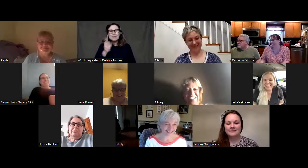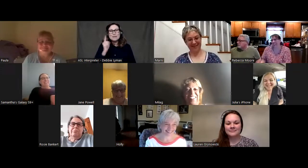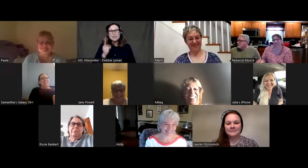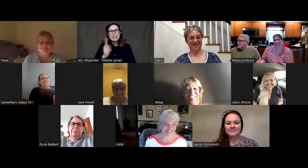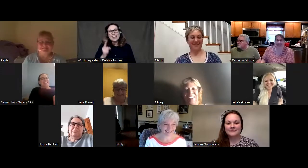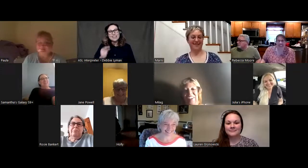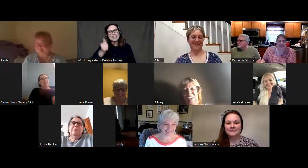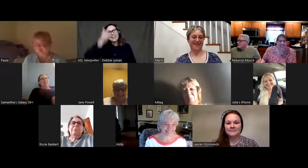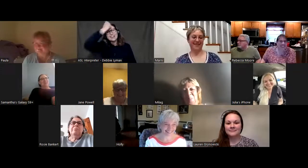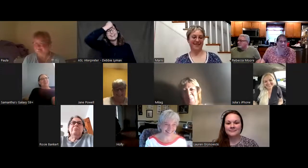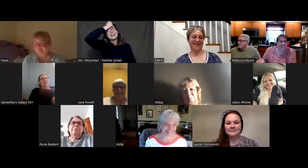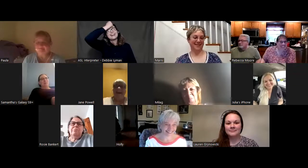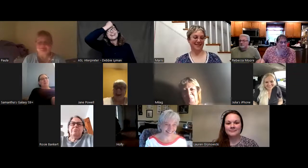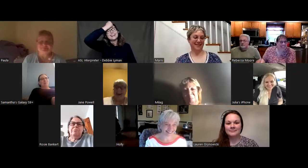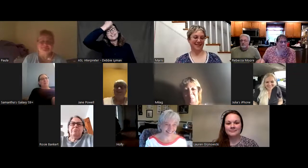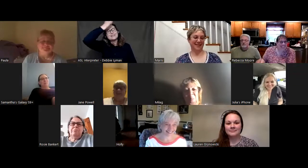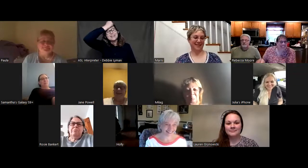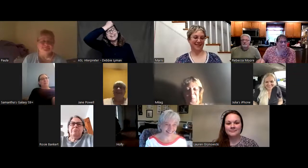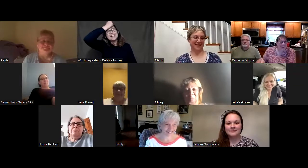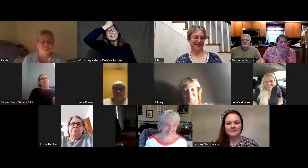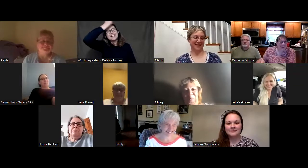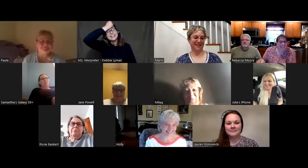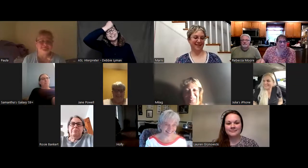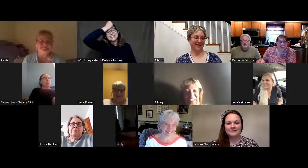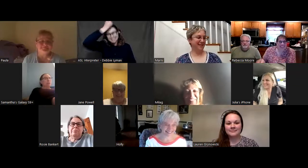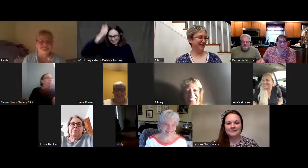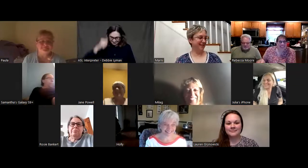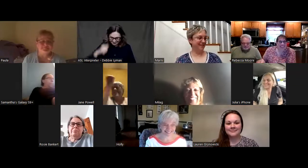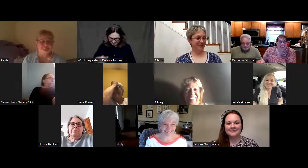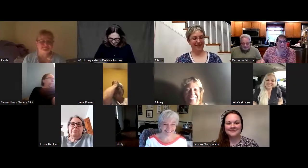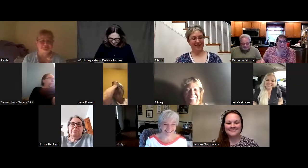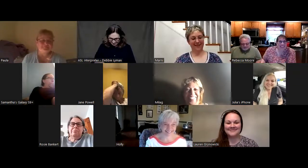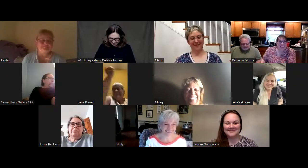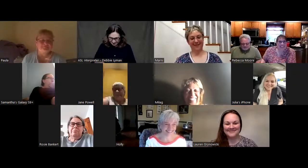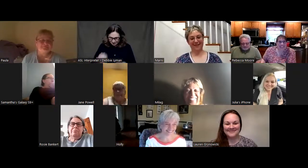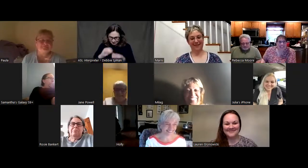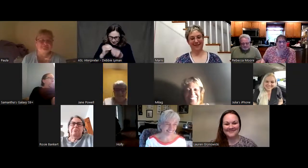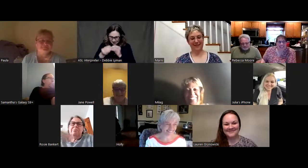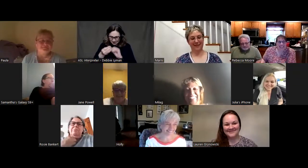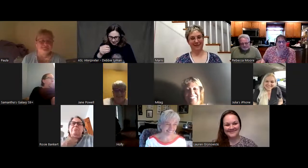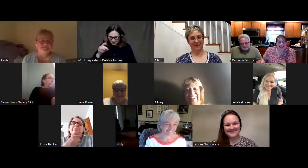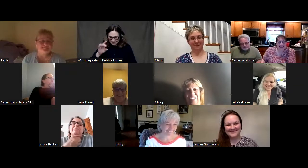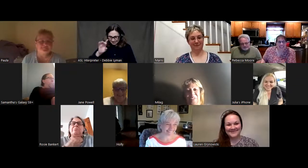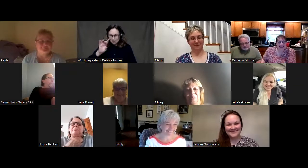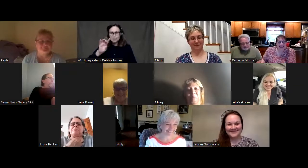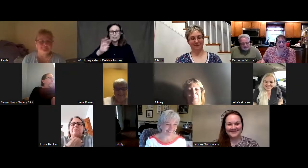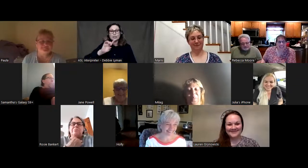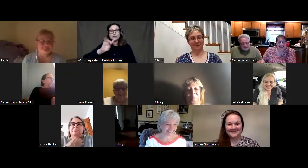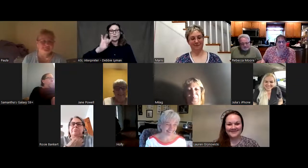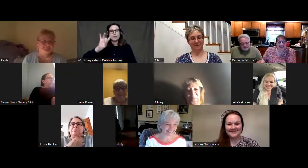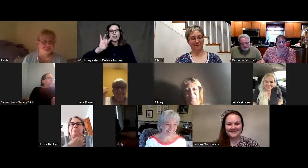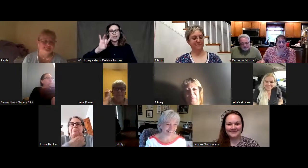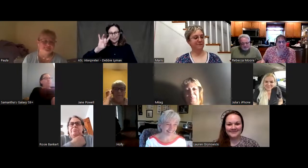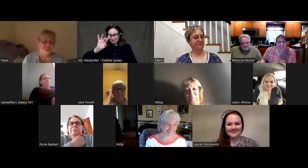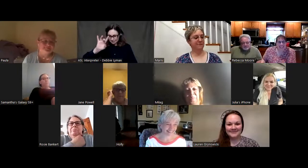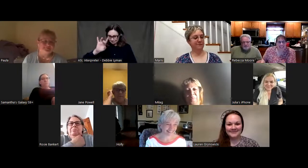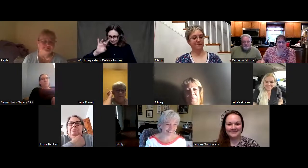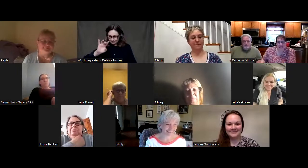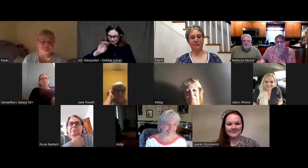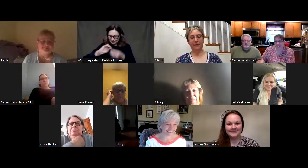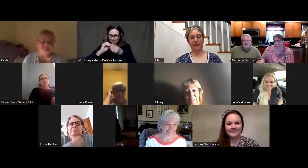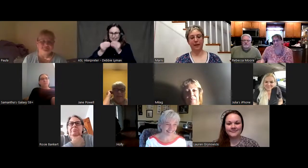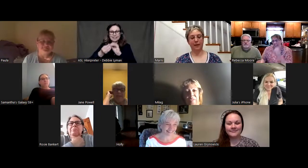You'll remember that one now. Oh man. Mm, Okay, you were number 8,